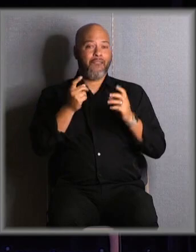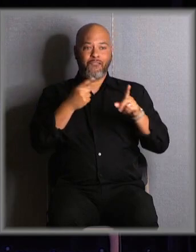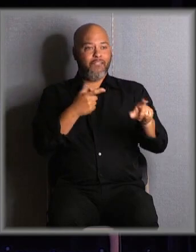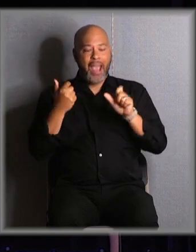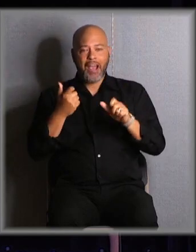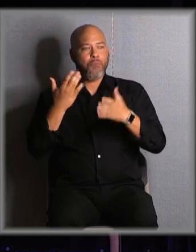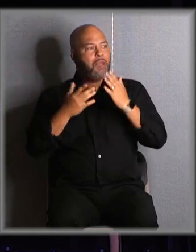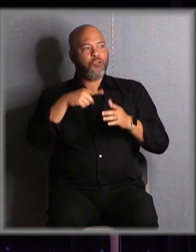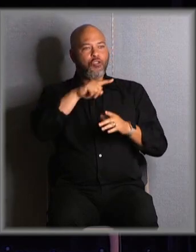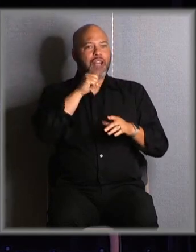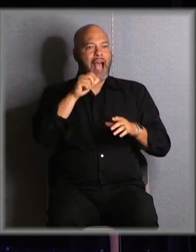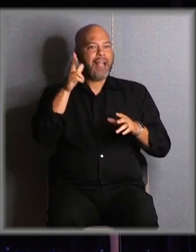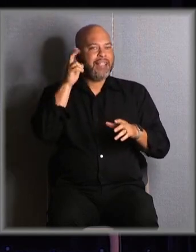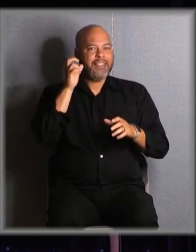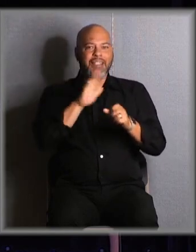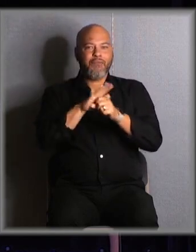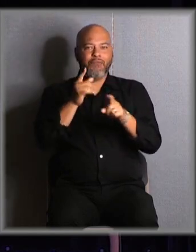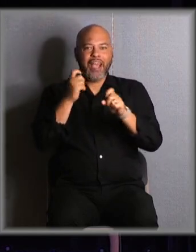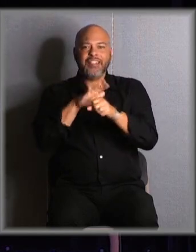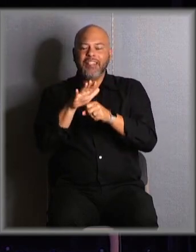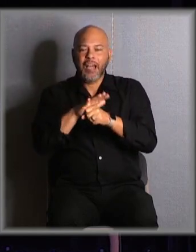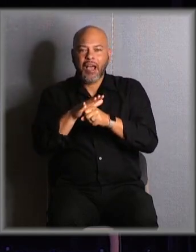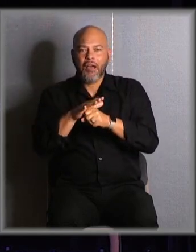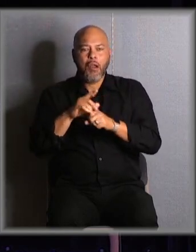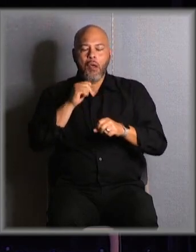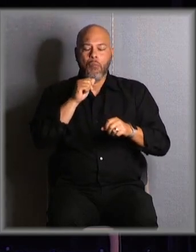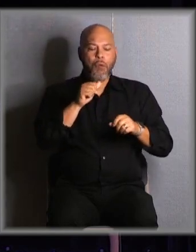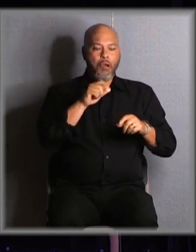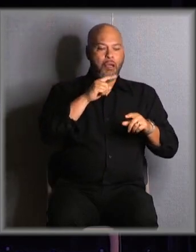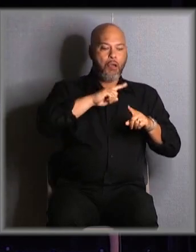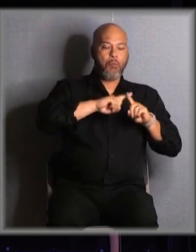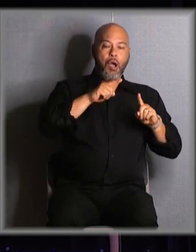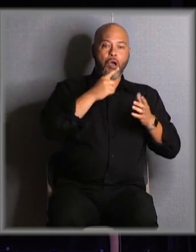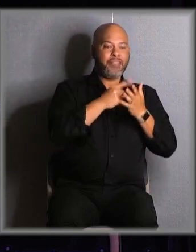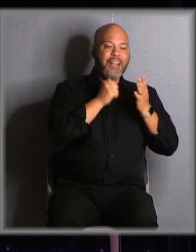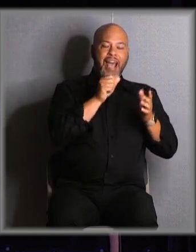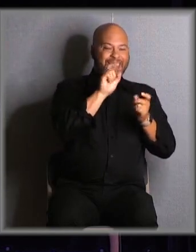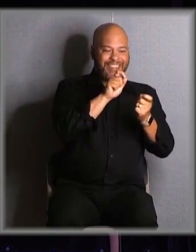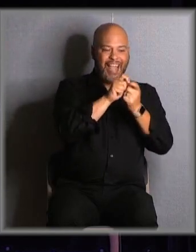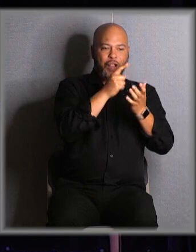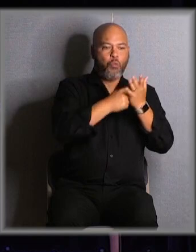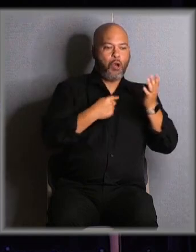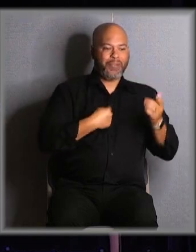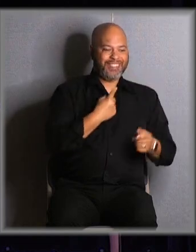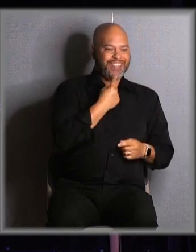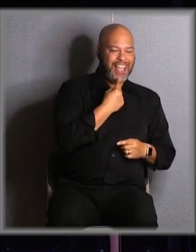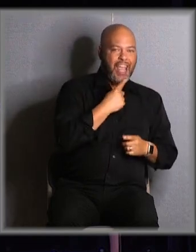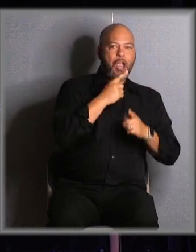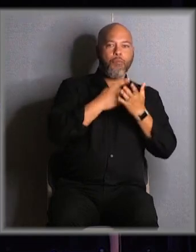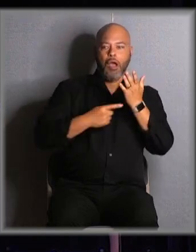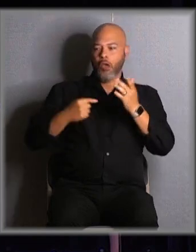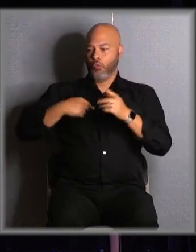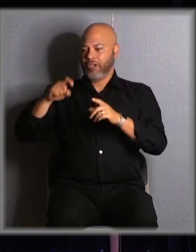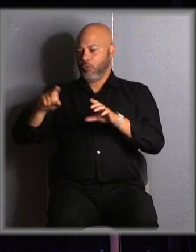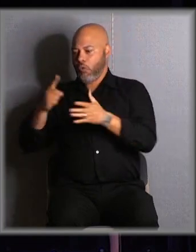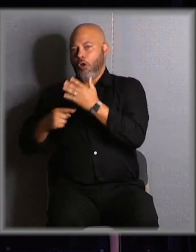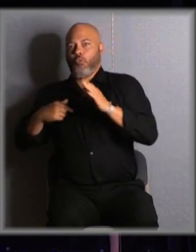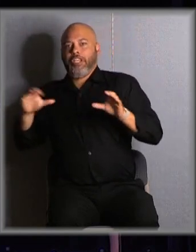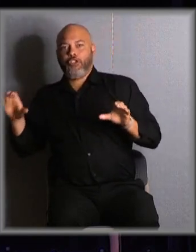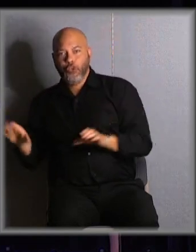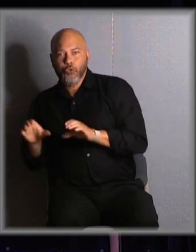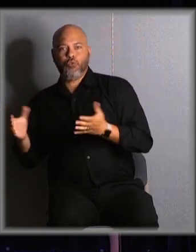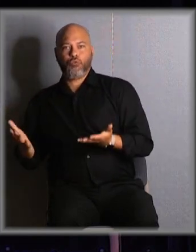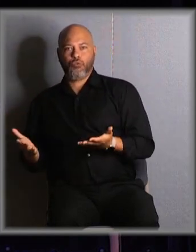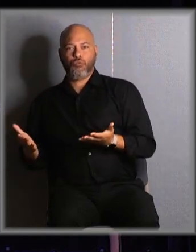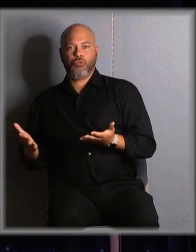too slow. I say it's not so much about our profession as it is about our progression. In other